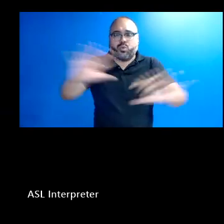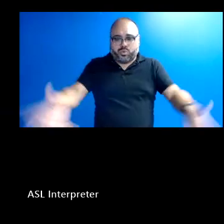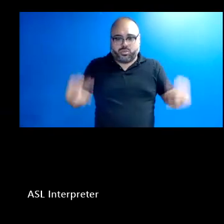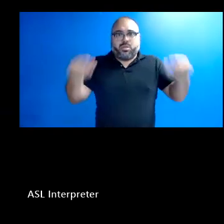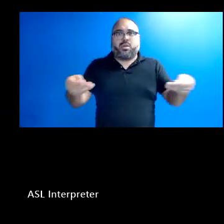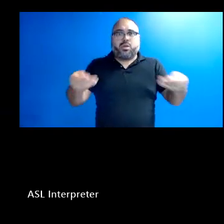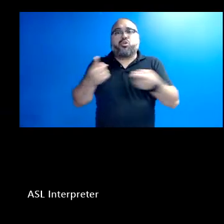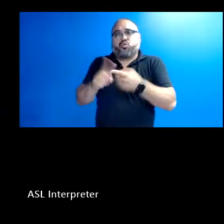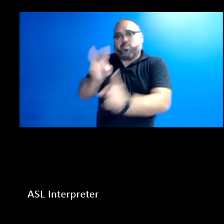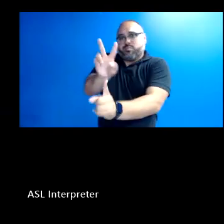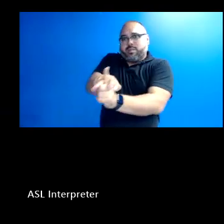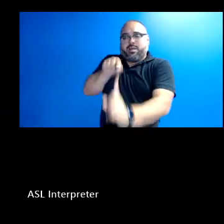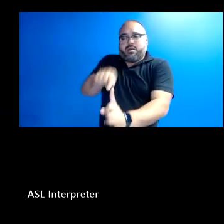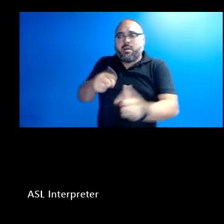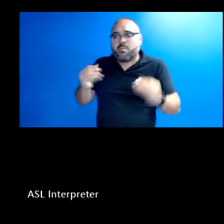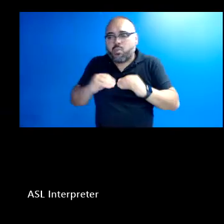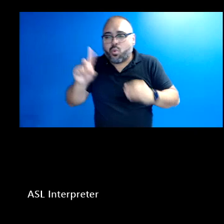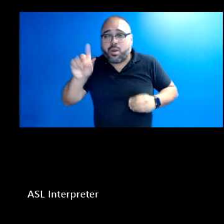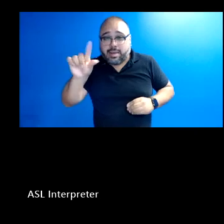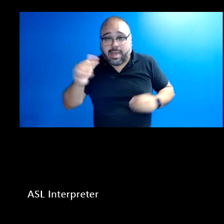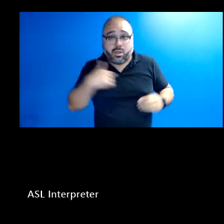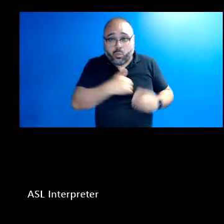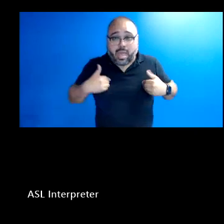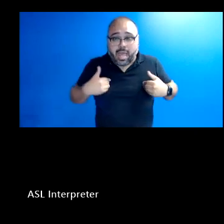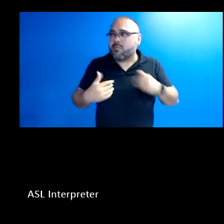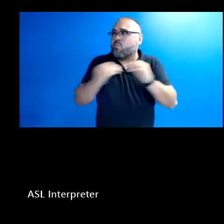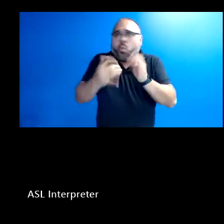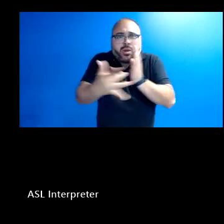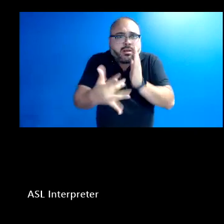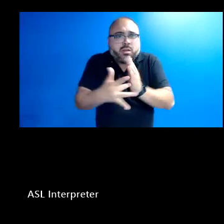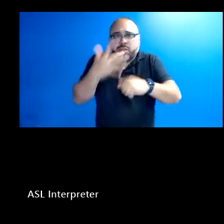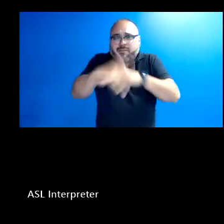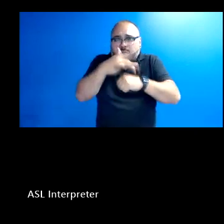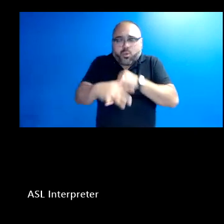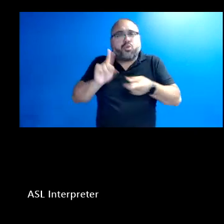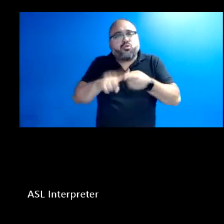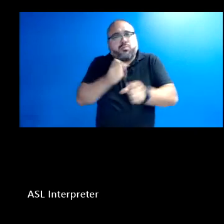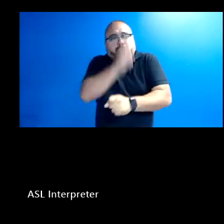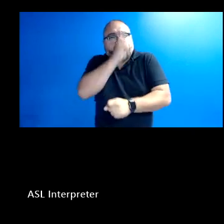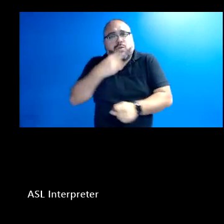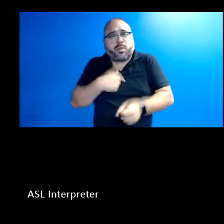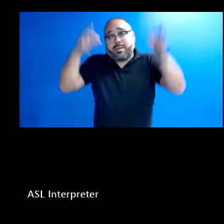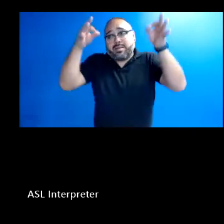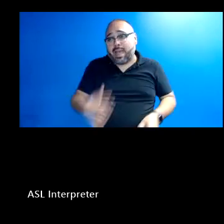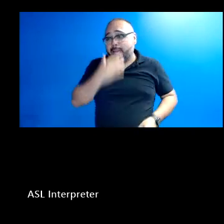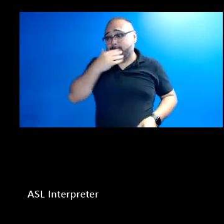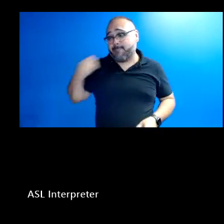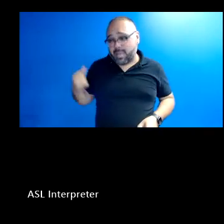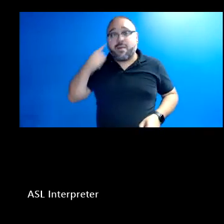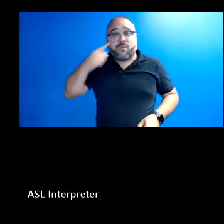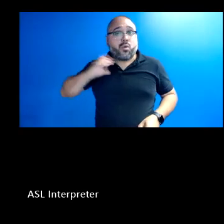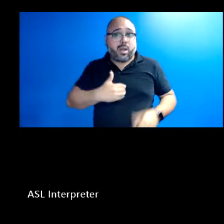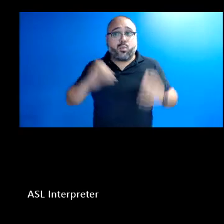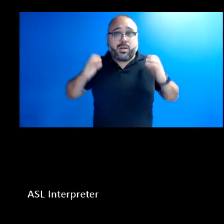so much more data that we can use in technology that we're leveraging this to make sure we are making the best decisions we can for our customers.